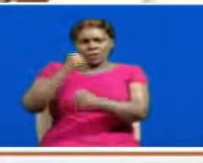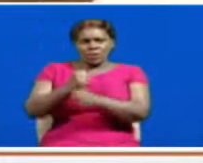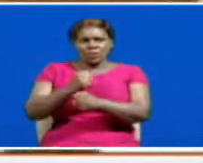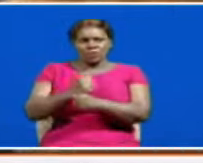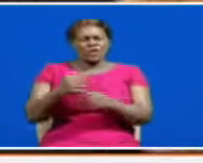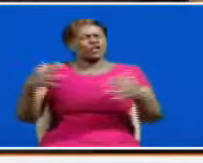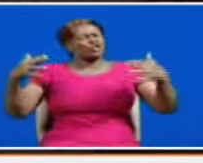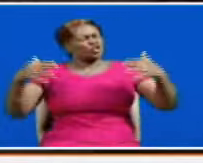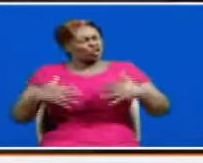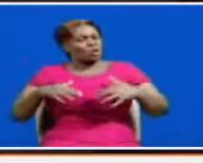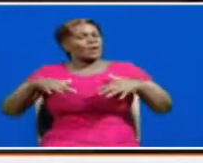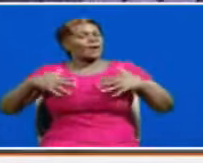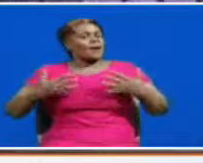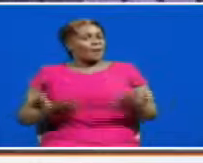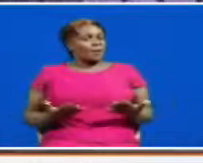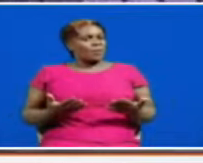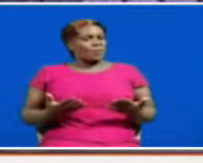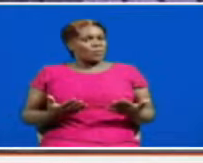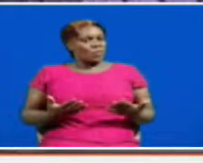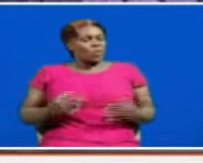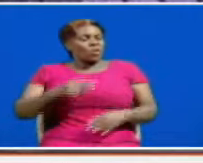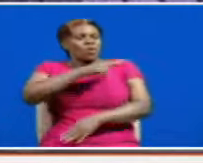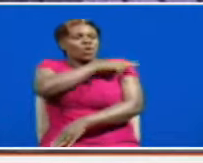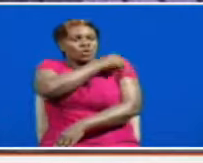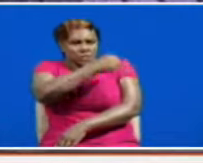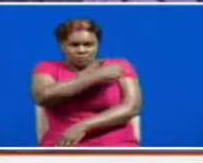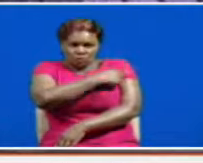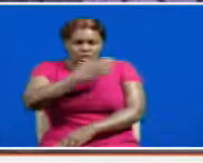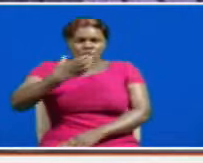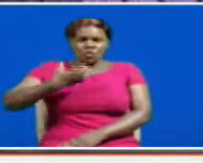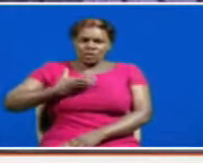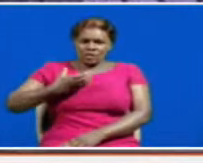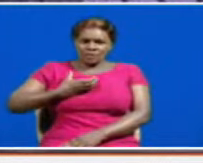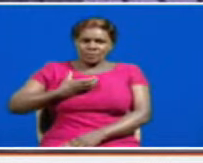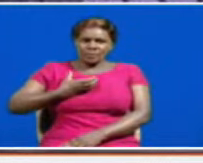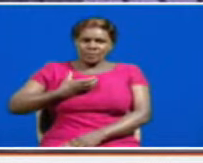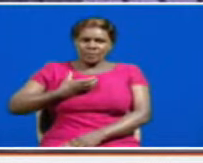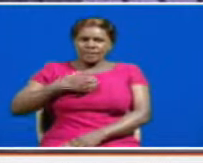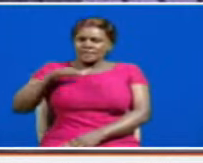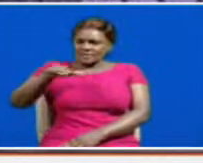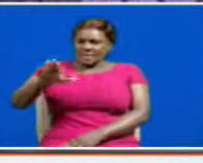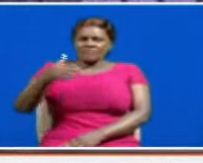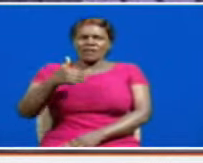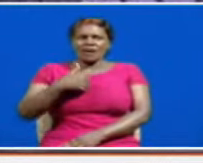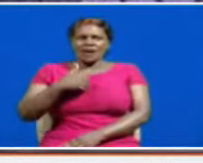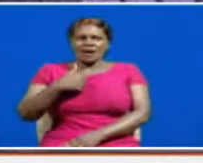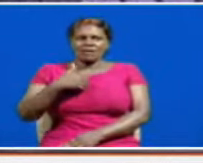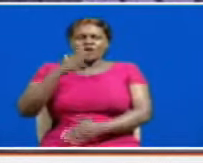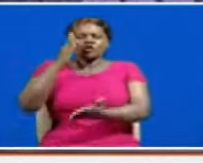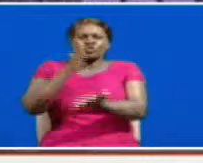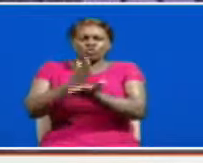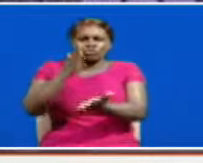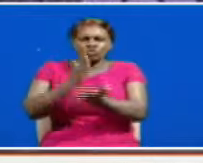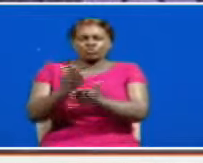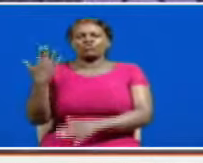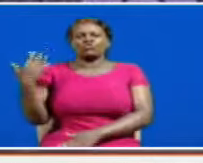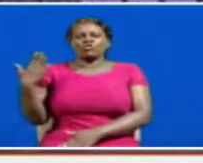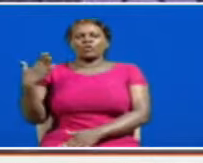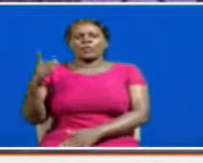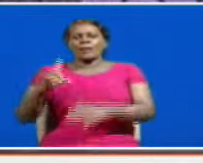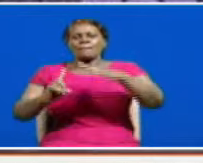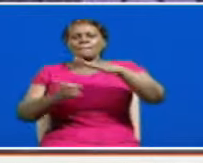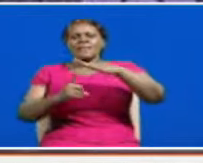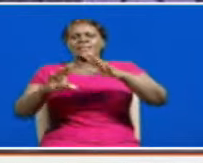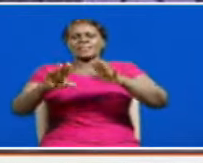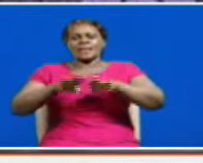The shocking news about the War Memorial ownership is that they have genuine documents issued by the